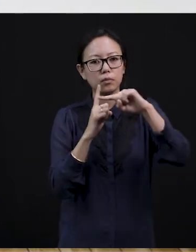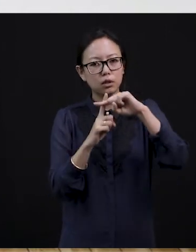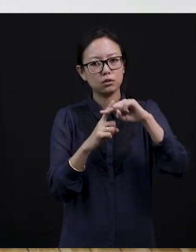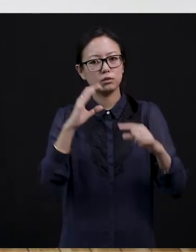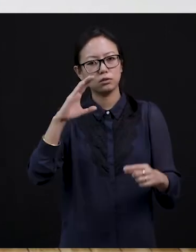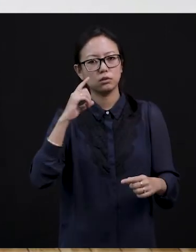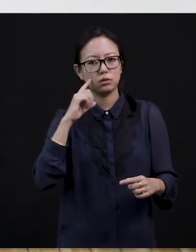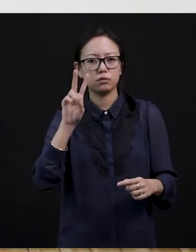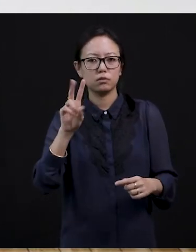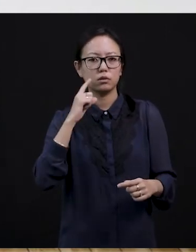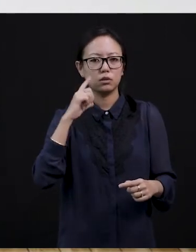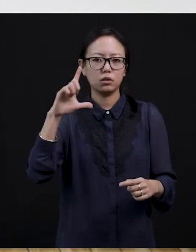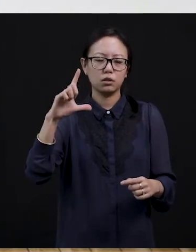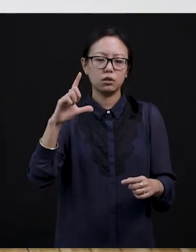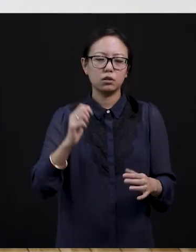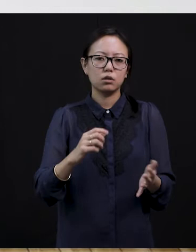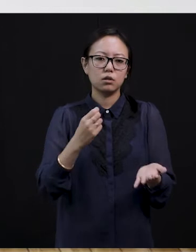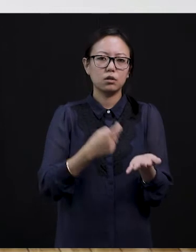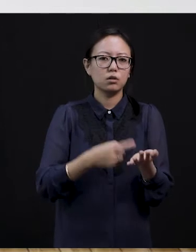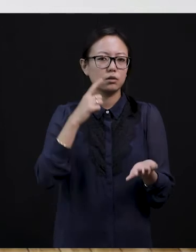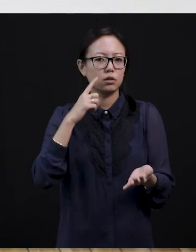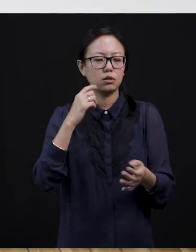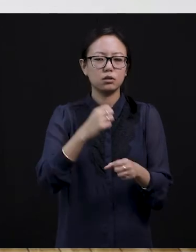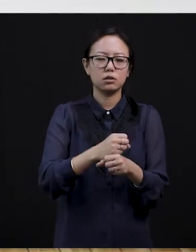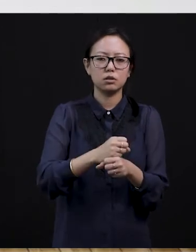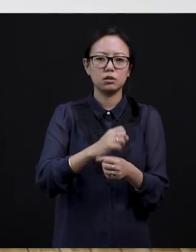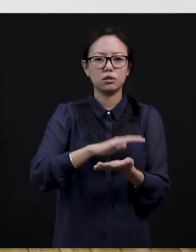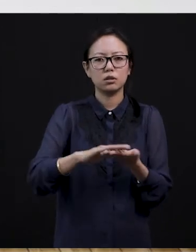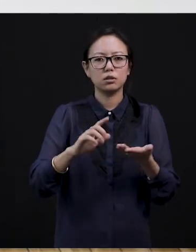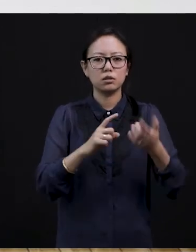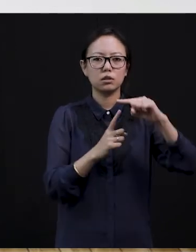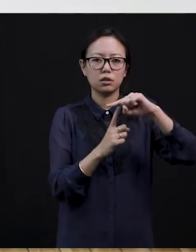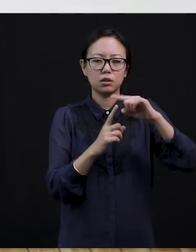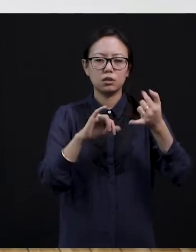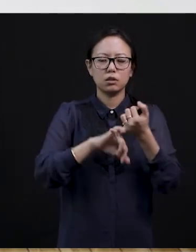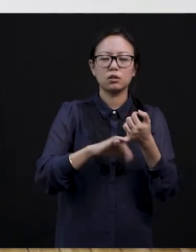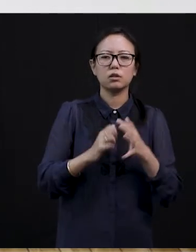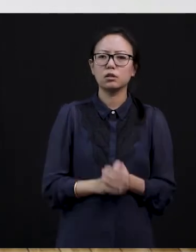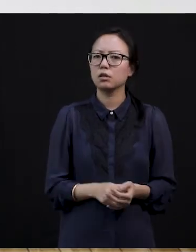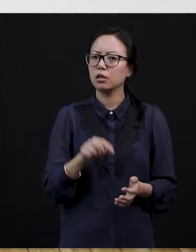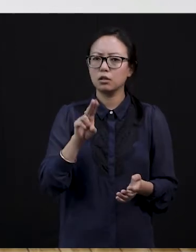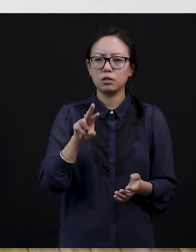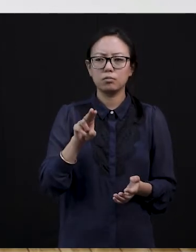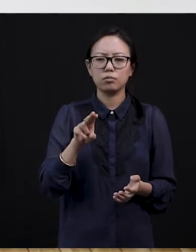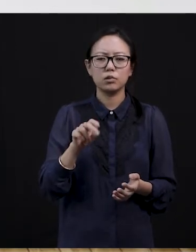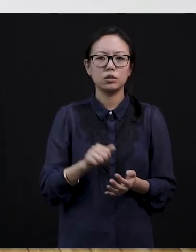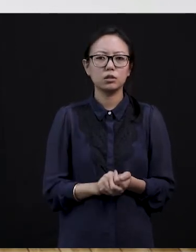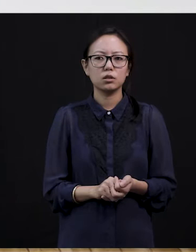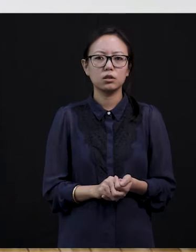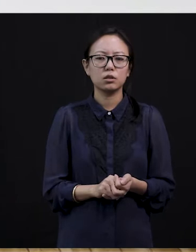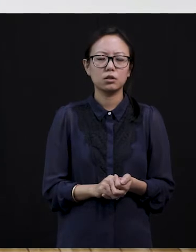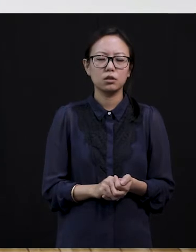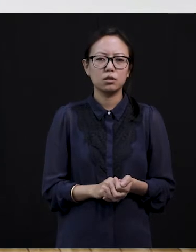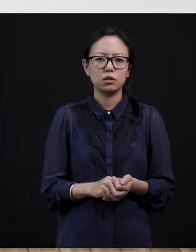ultimately, instead of the monarch, instead of the king that was ruling, due to Bill of Rights, the